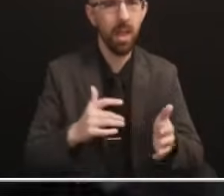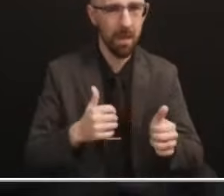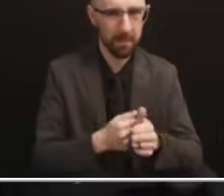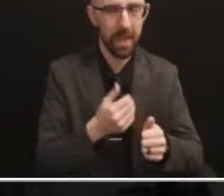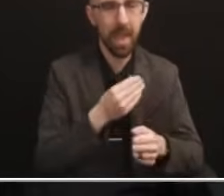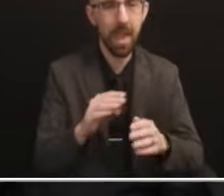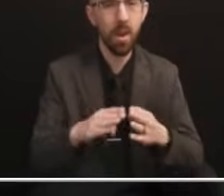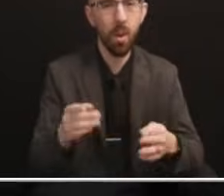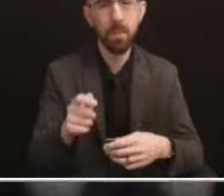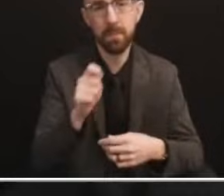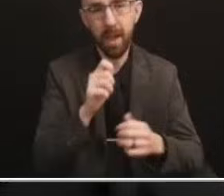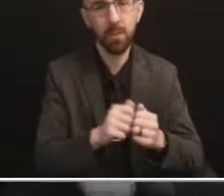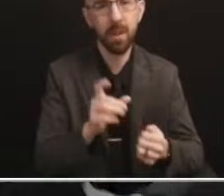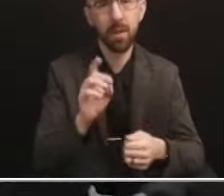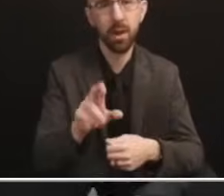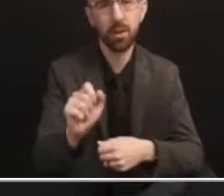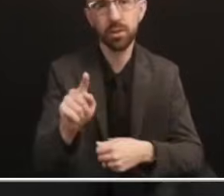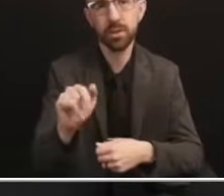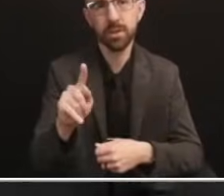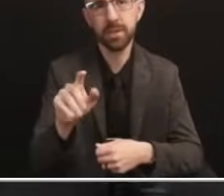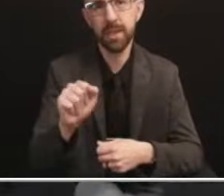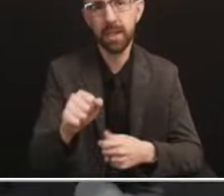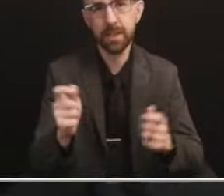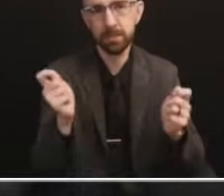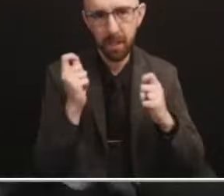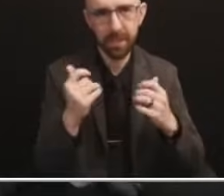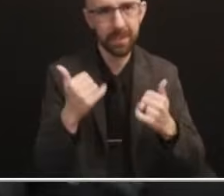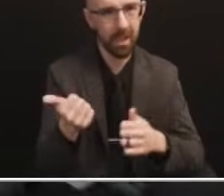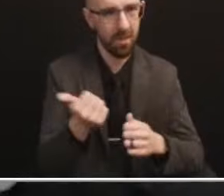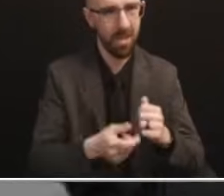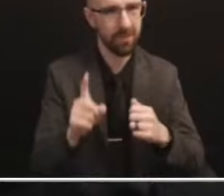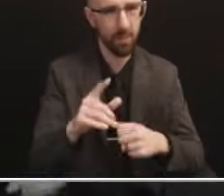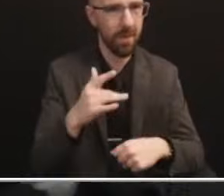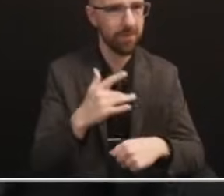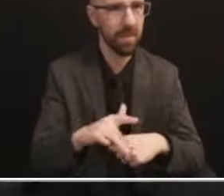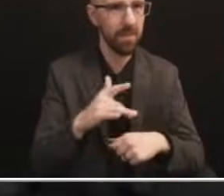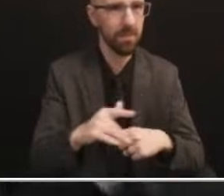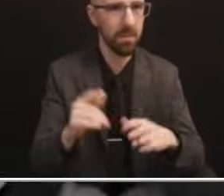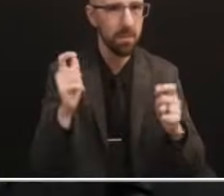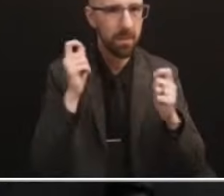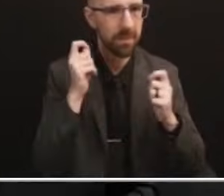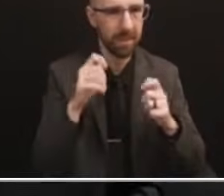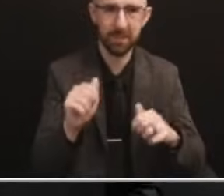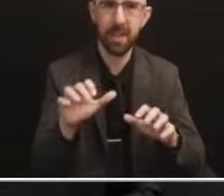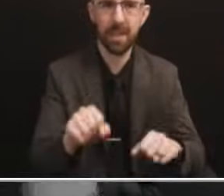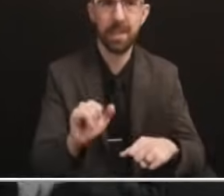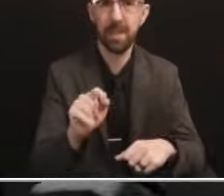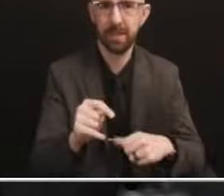Mics with Dr. Stites podcasts. Now, everywhere podcasts are available.